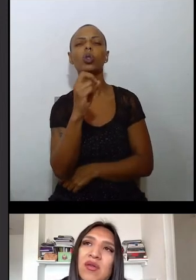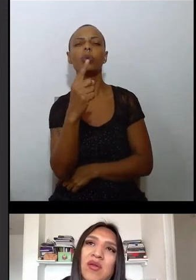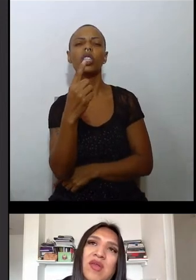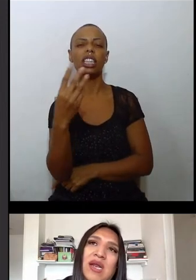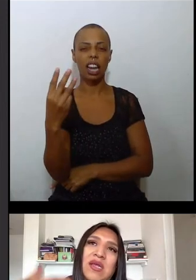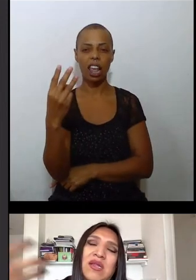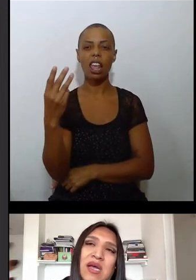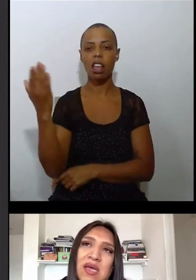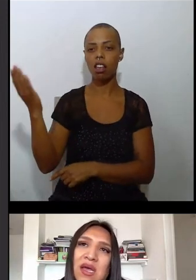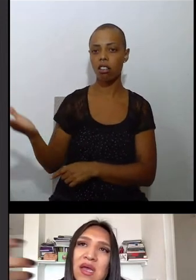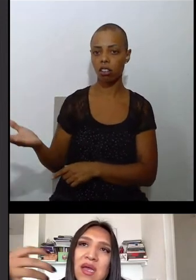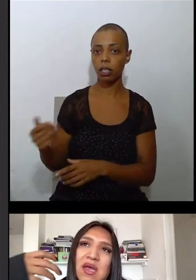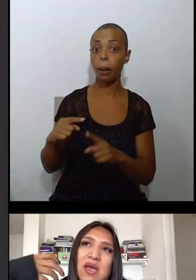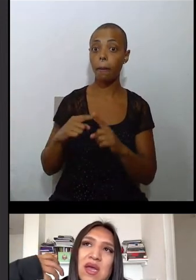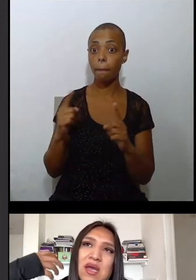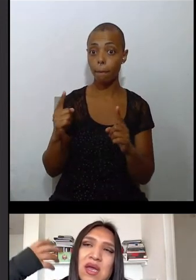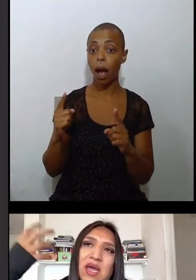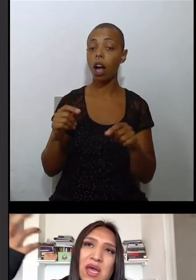2013.